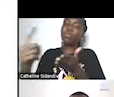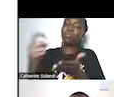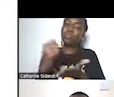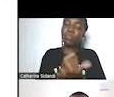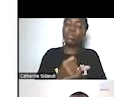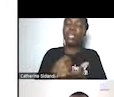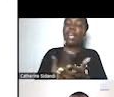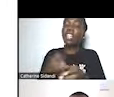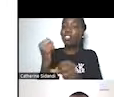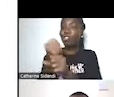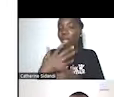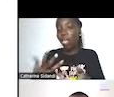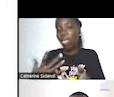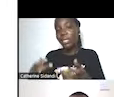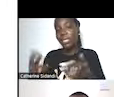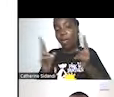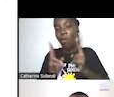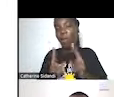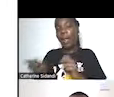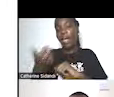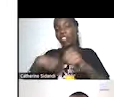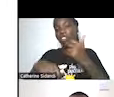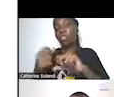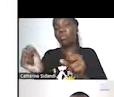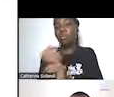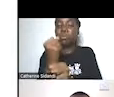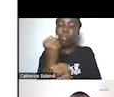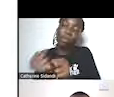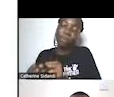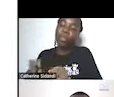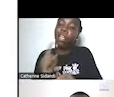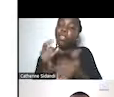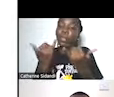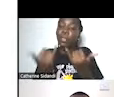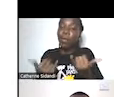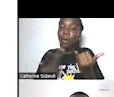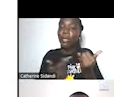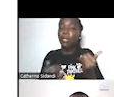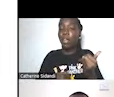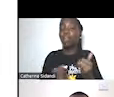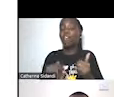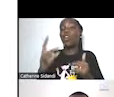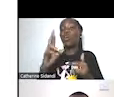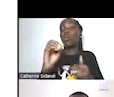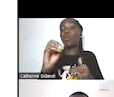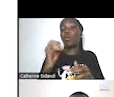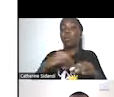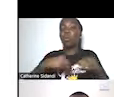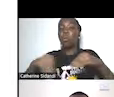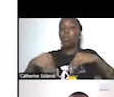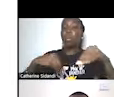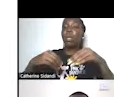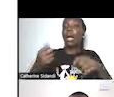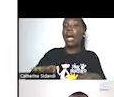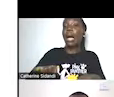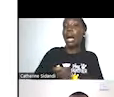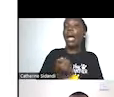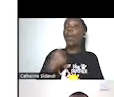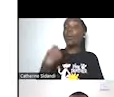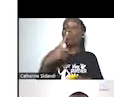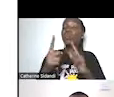not do, and that's coming at artificial intelligence. Currently, we are having a robot in China, a lady who can speak, who